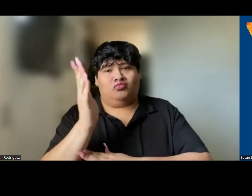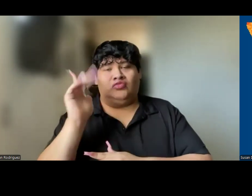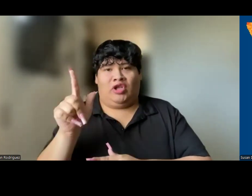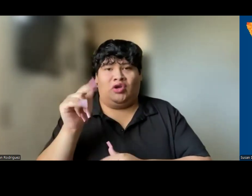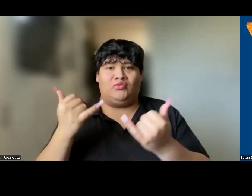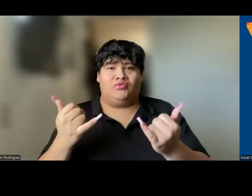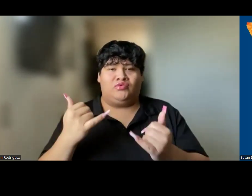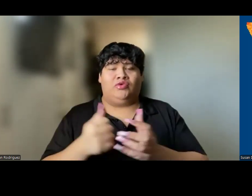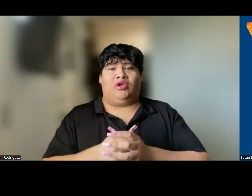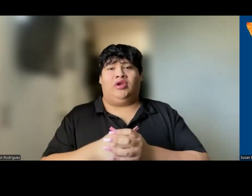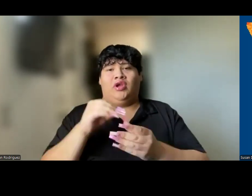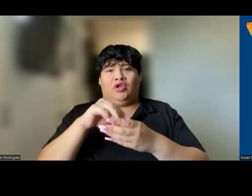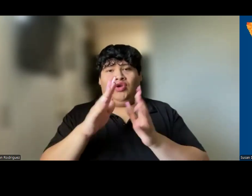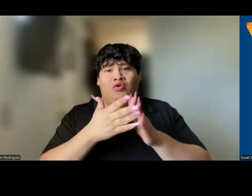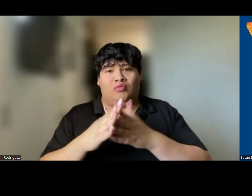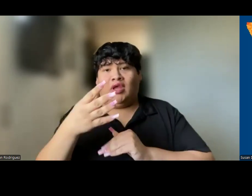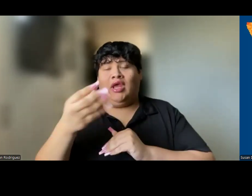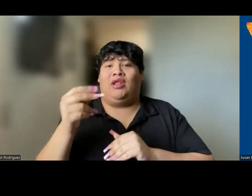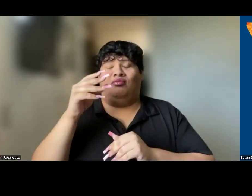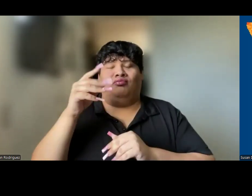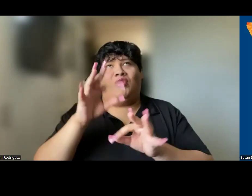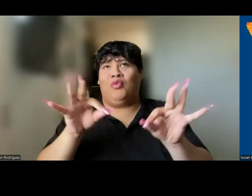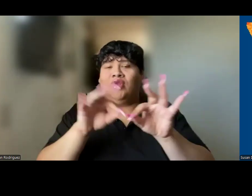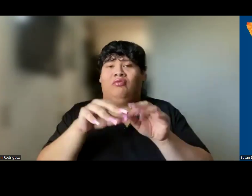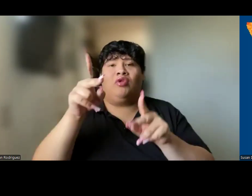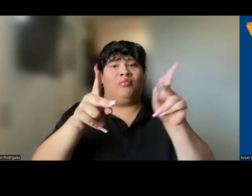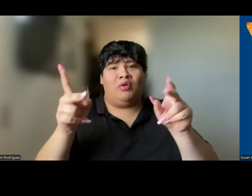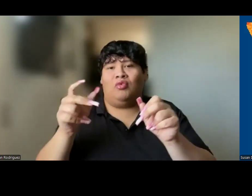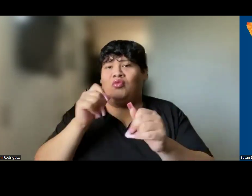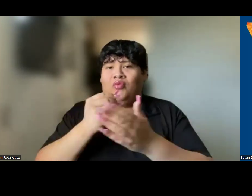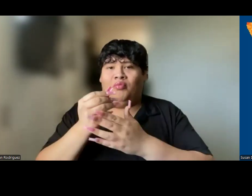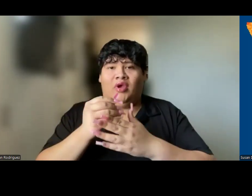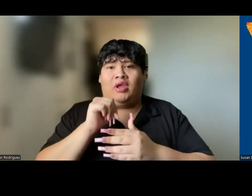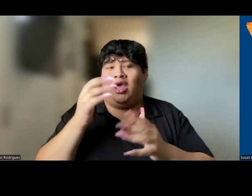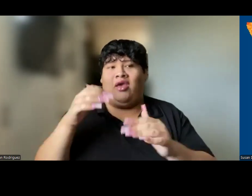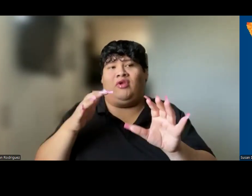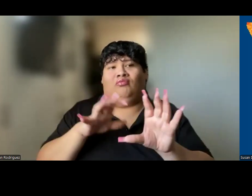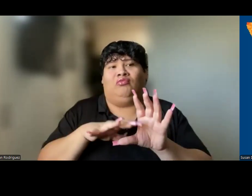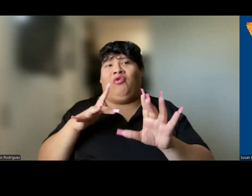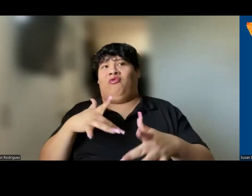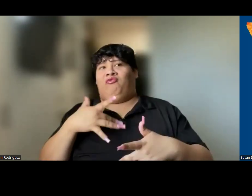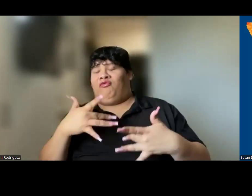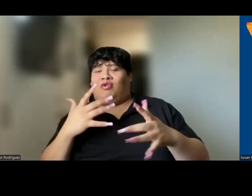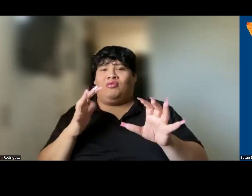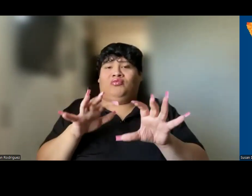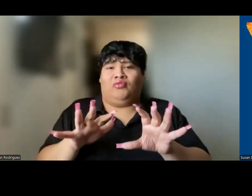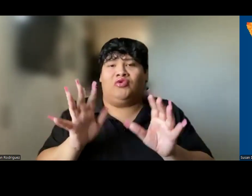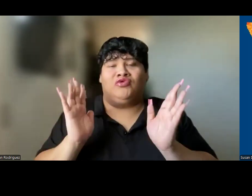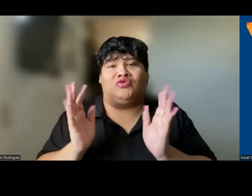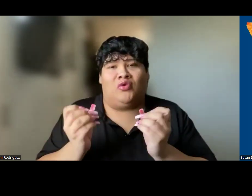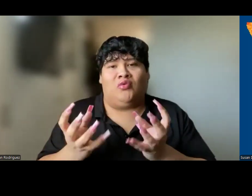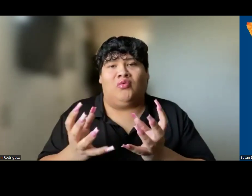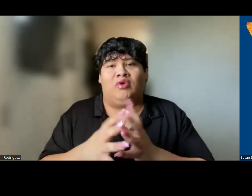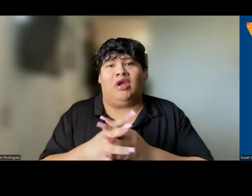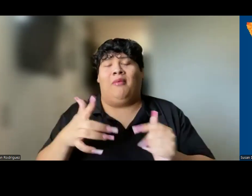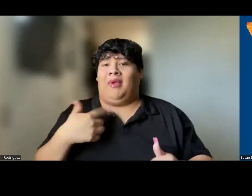and most importantly, our consumers have not been deterred by things happening around us. So